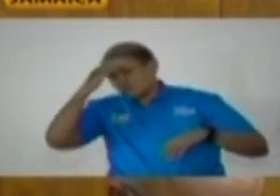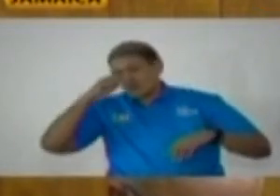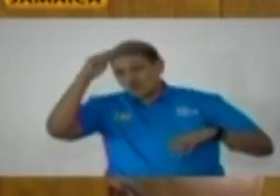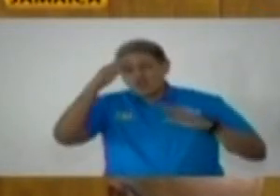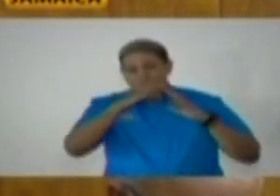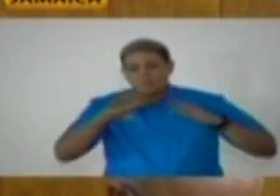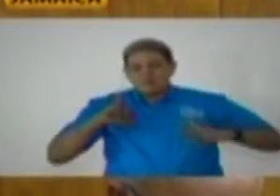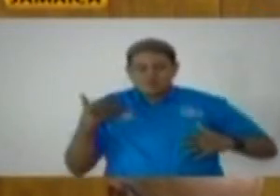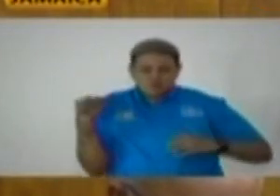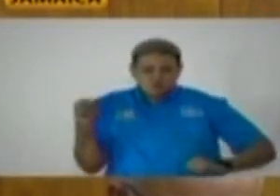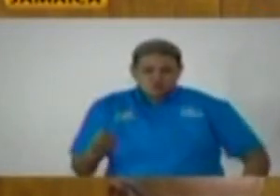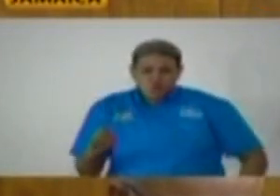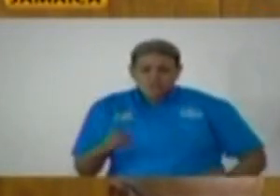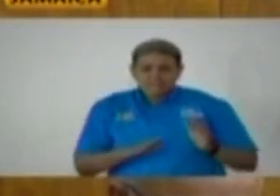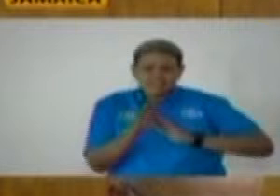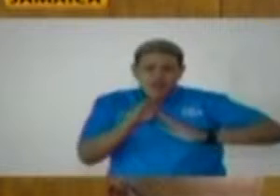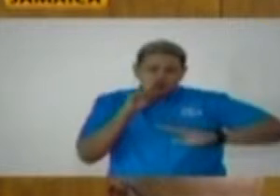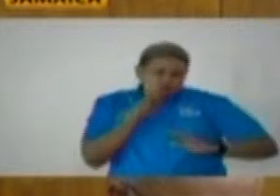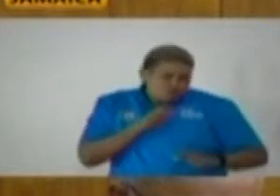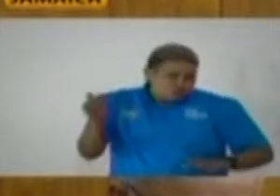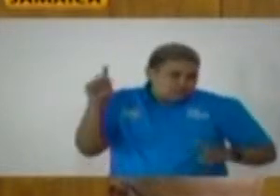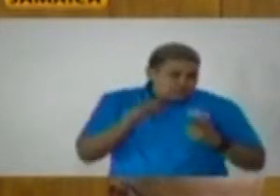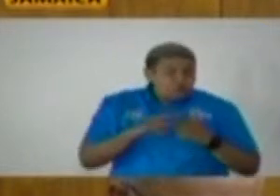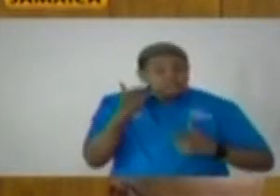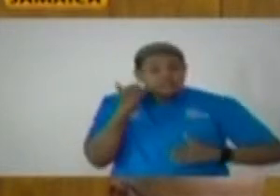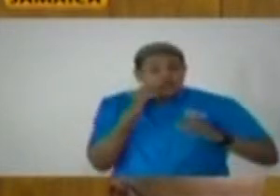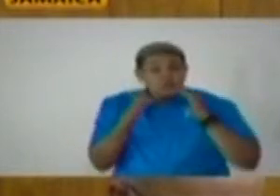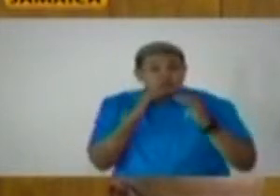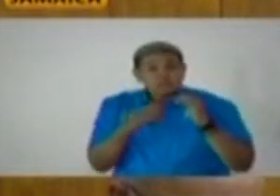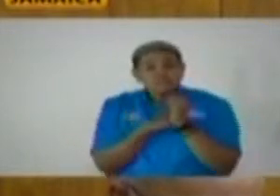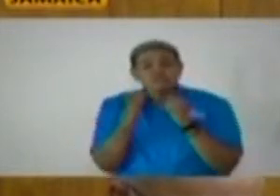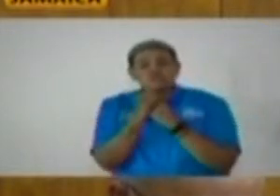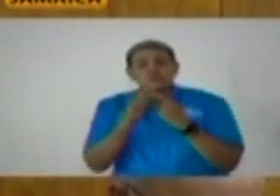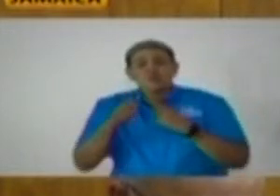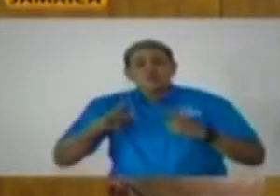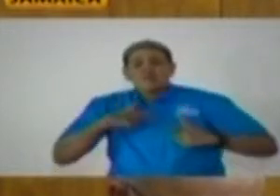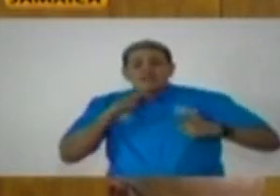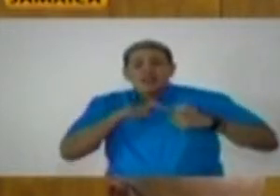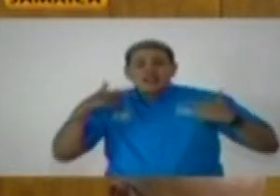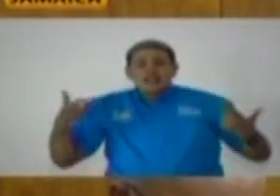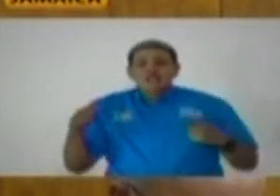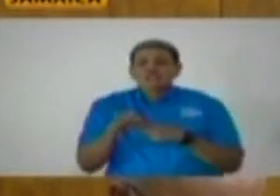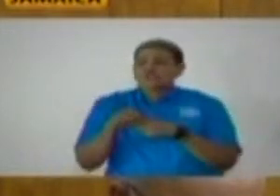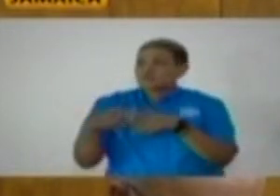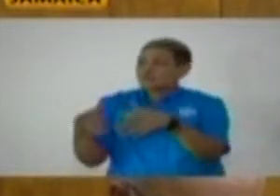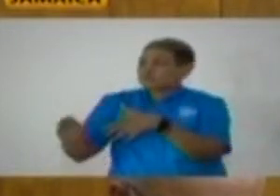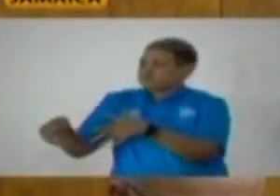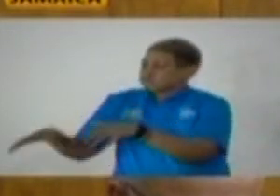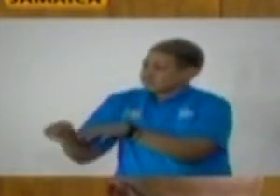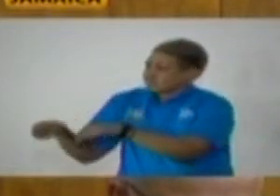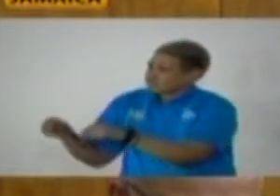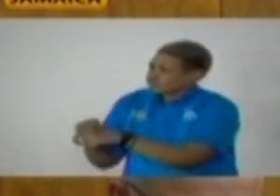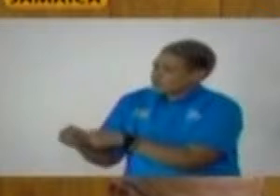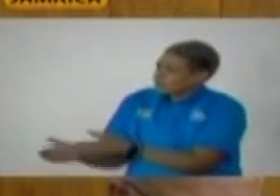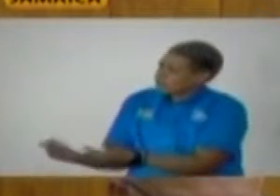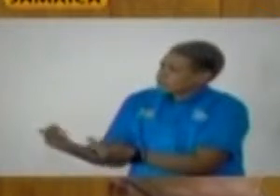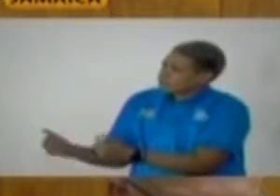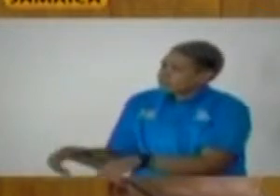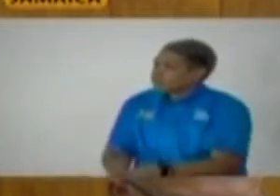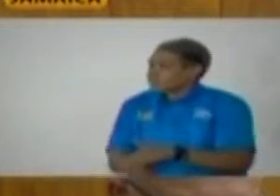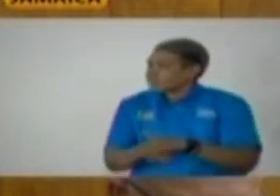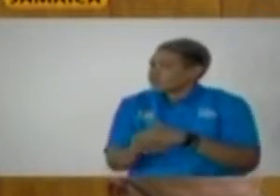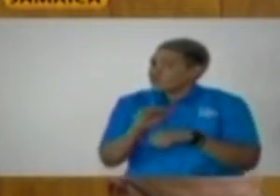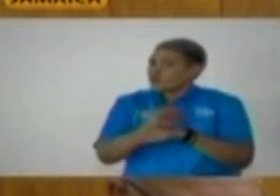solid, well-developed transport and telecoms infrastructure, and we have a large and trainable workforce. Madam Speaker, we need to use